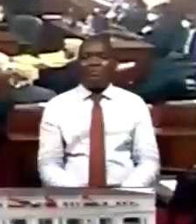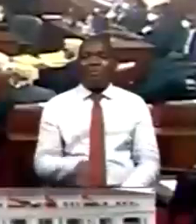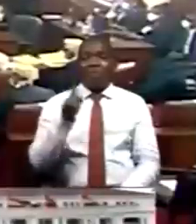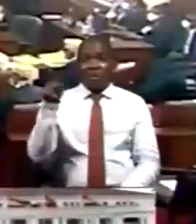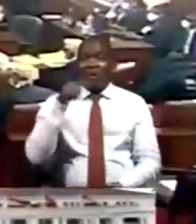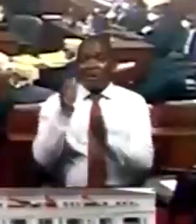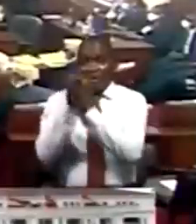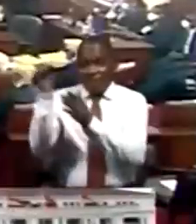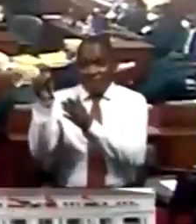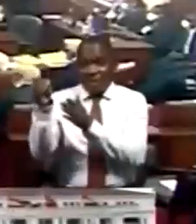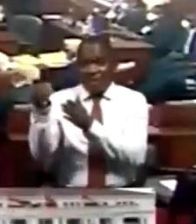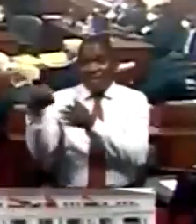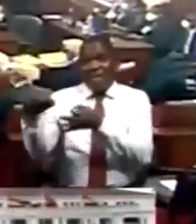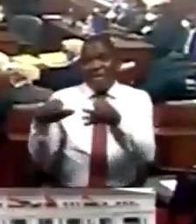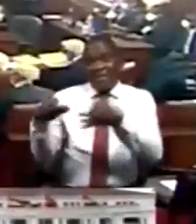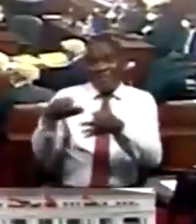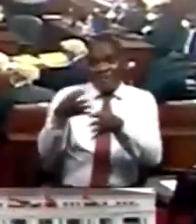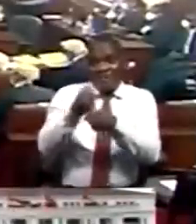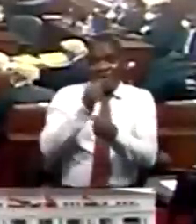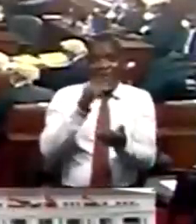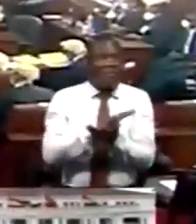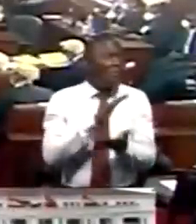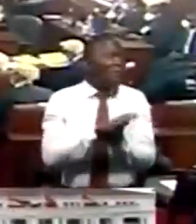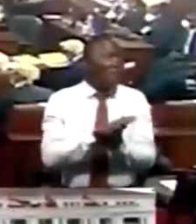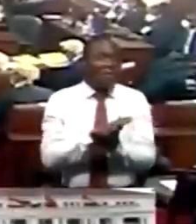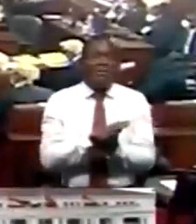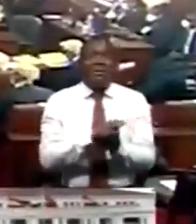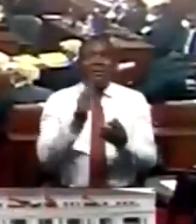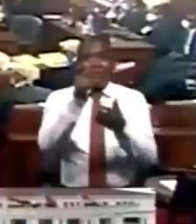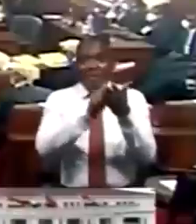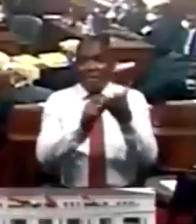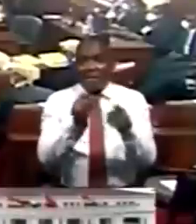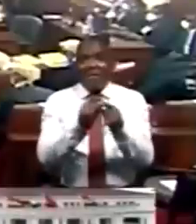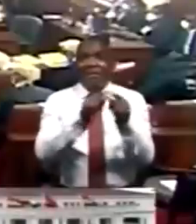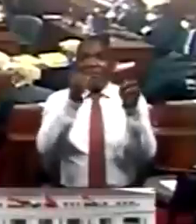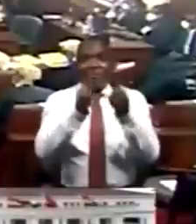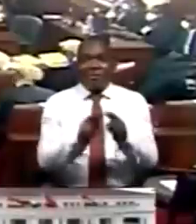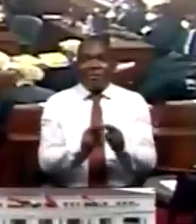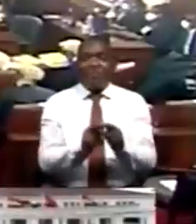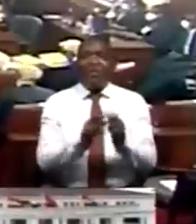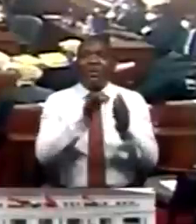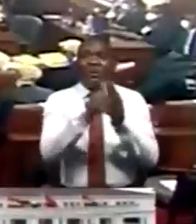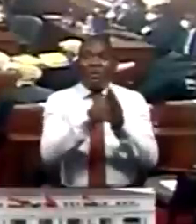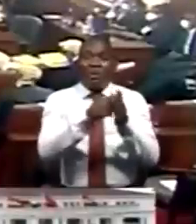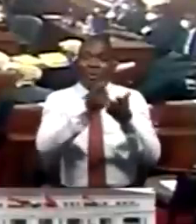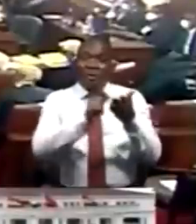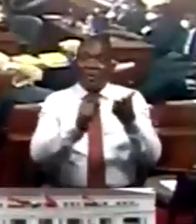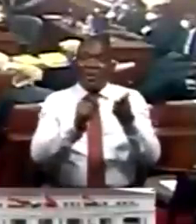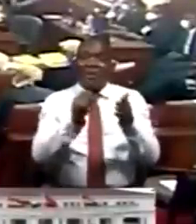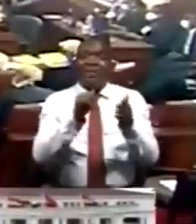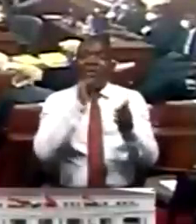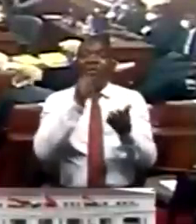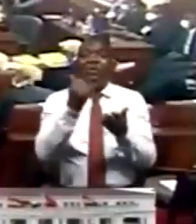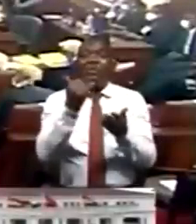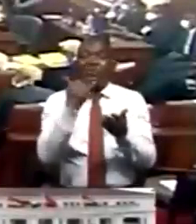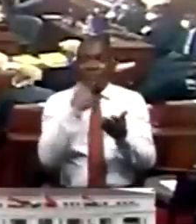you the summary sheets which he signed as a result of a mistake, and those he signed because he didn't want